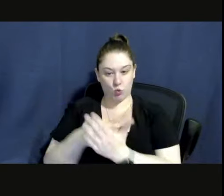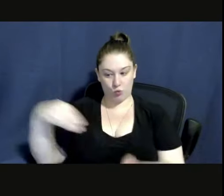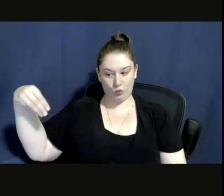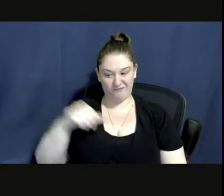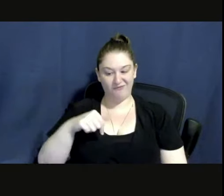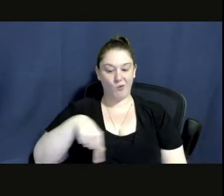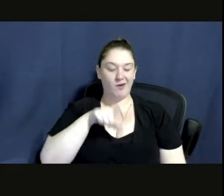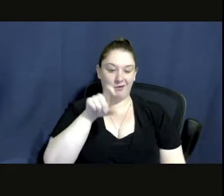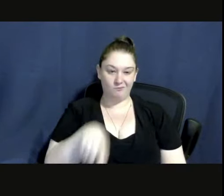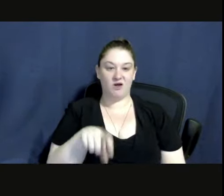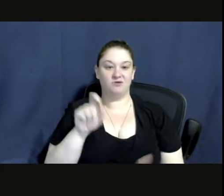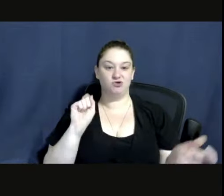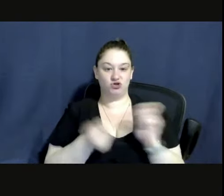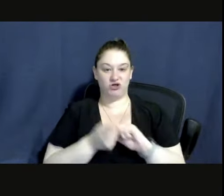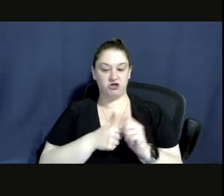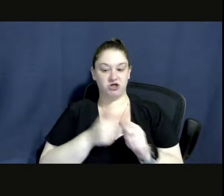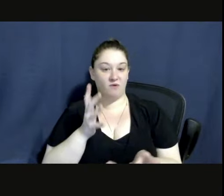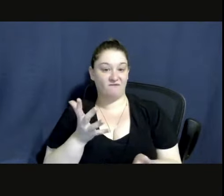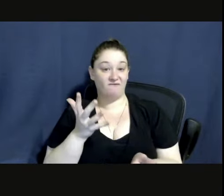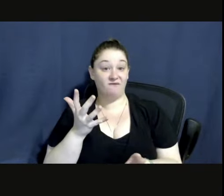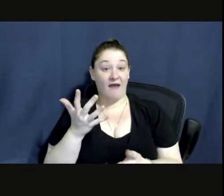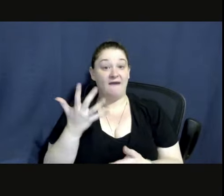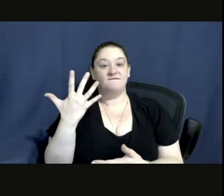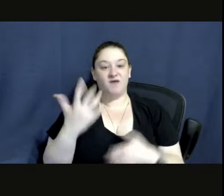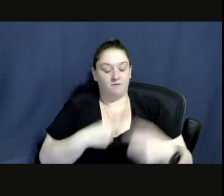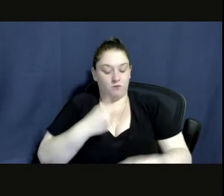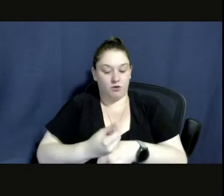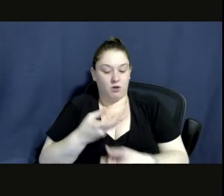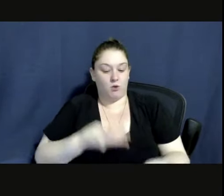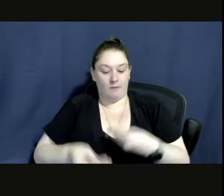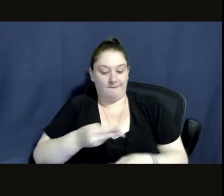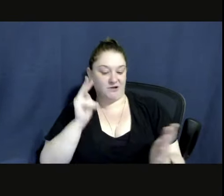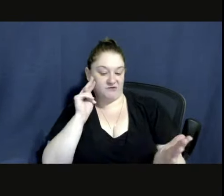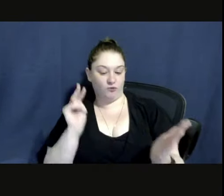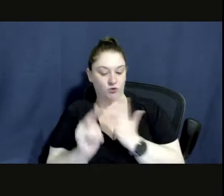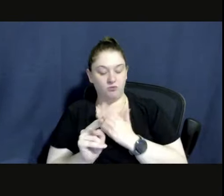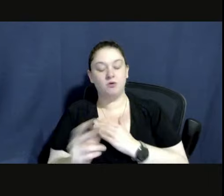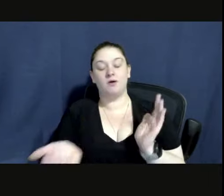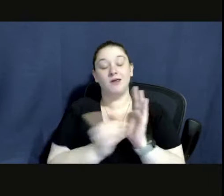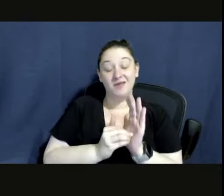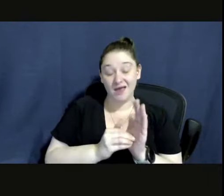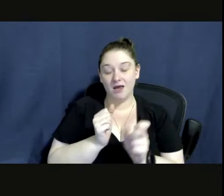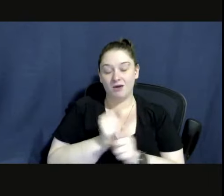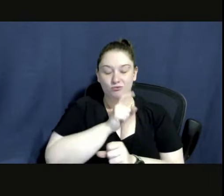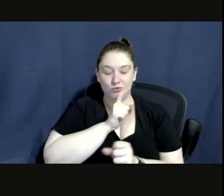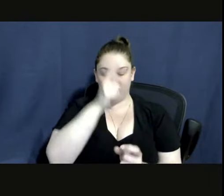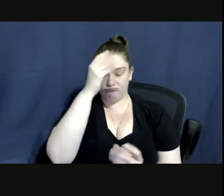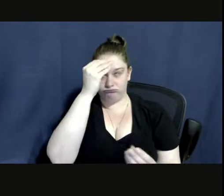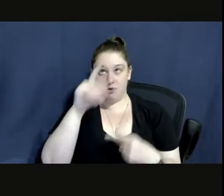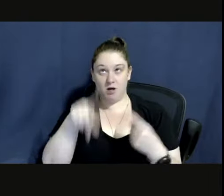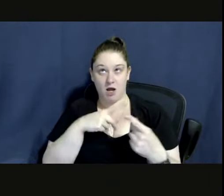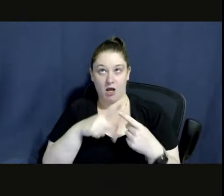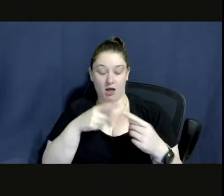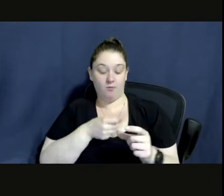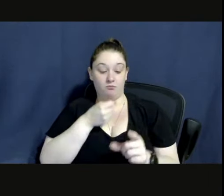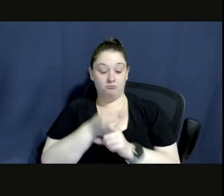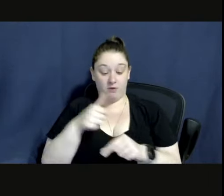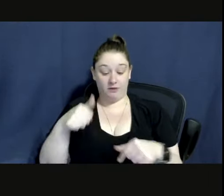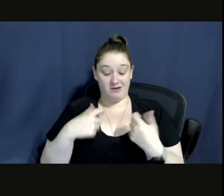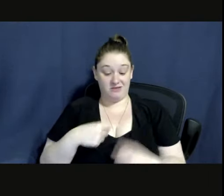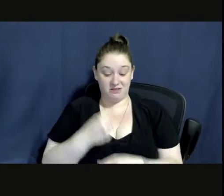evaluate our five-year budget forecast again and consider the impacts on this year's budget and the budgets for the next